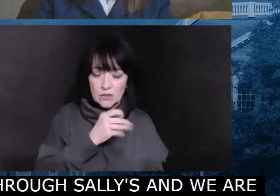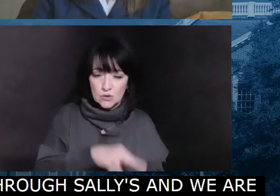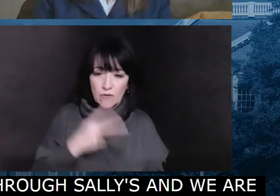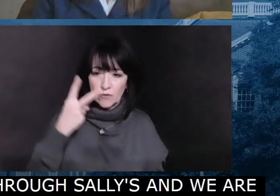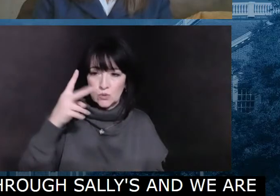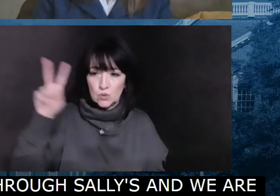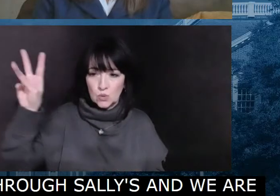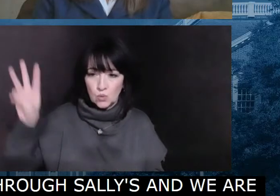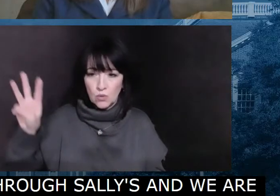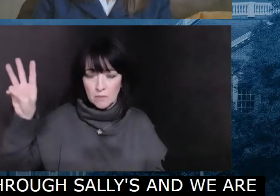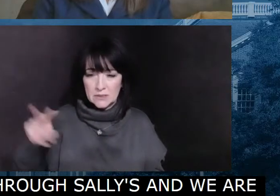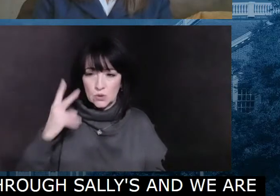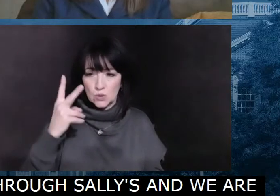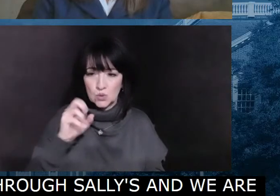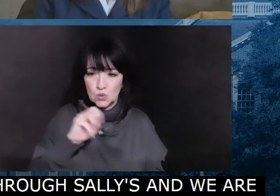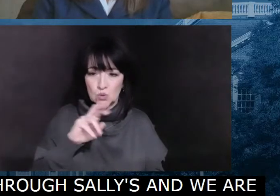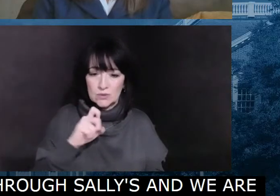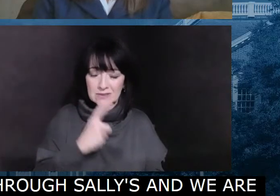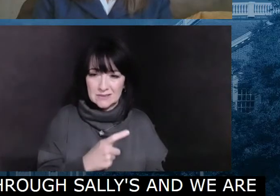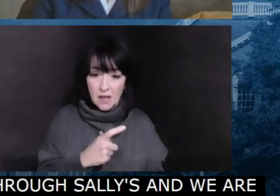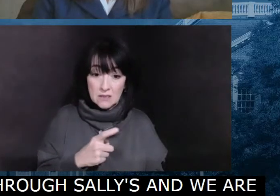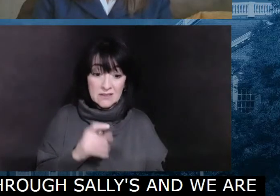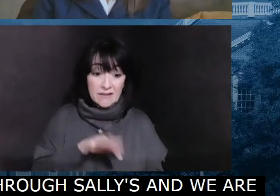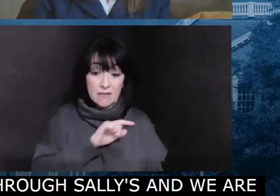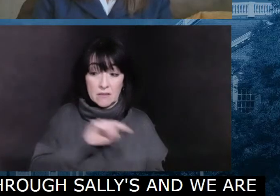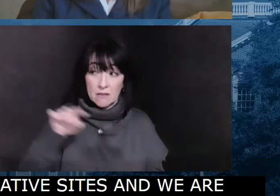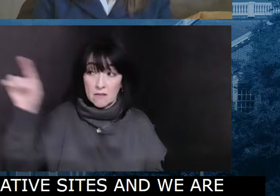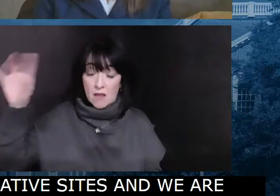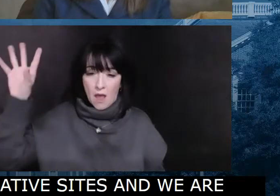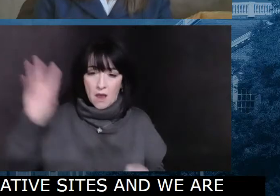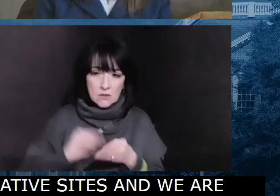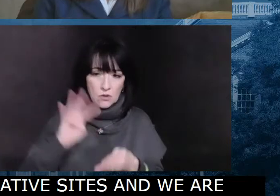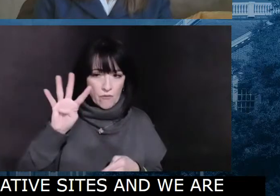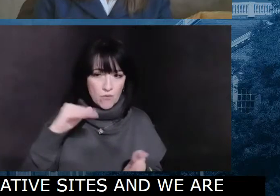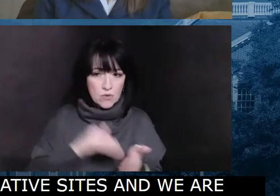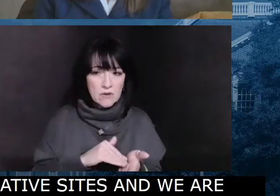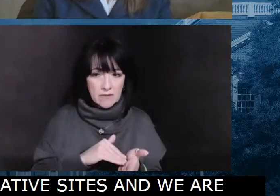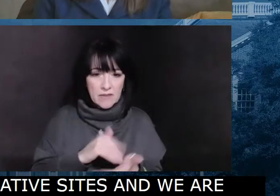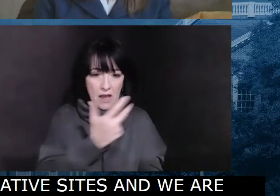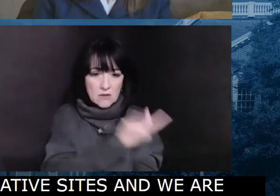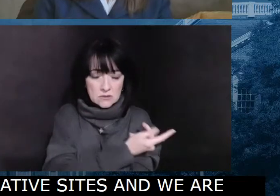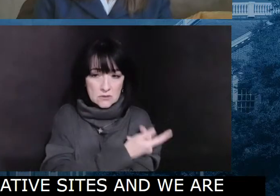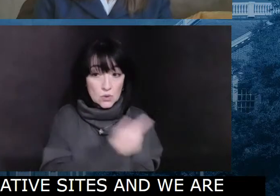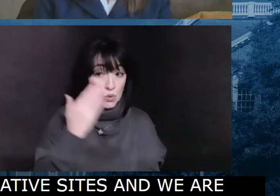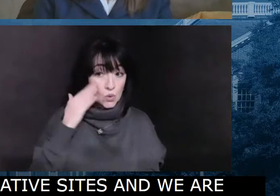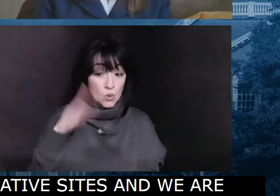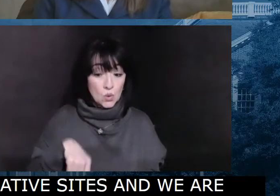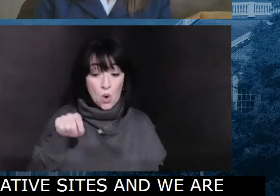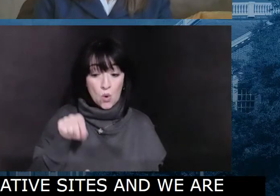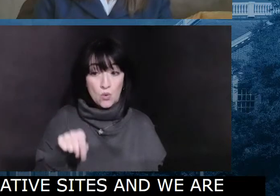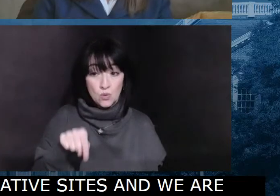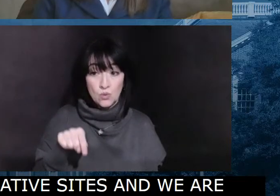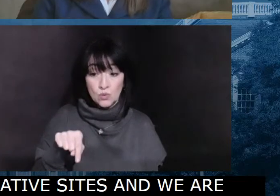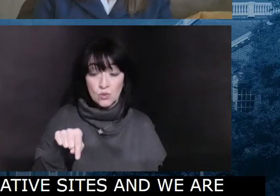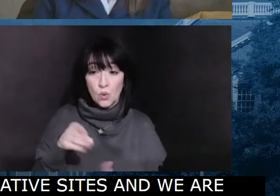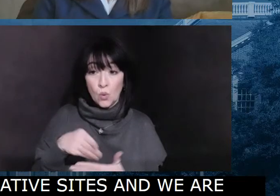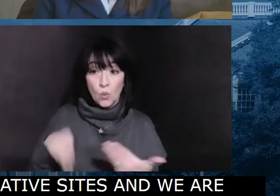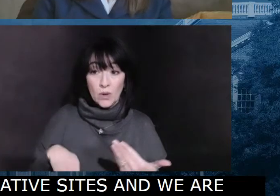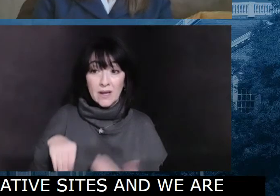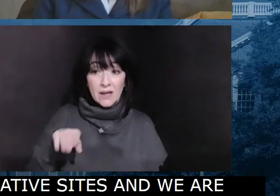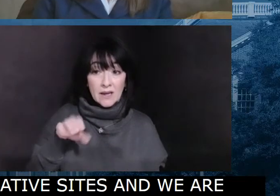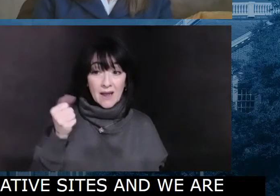this day. So we'll get about 4,000 done there. We know we have about 18,000 people we could do through the Dover International Speedway. That puts us